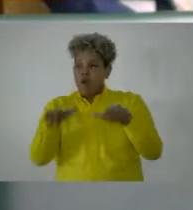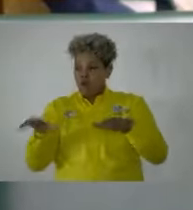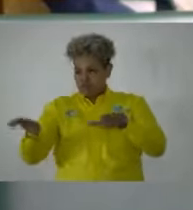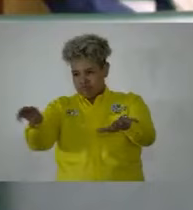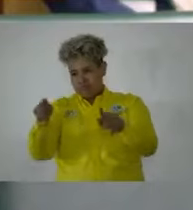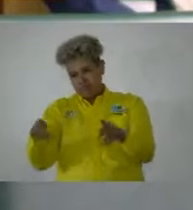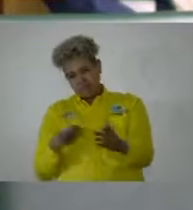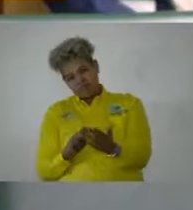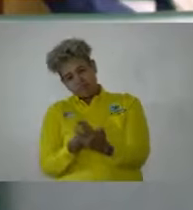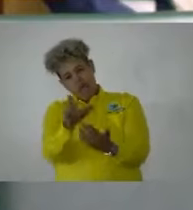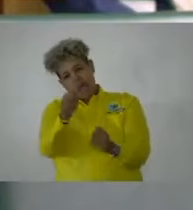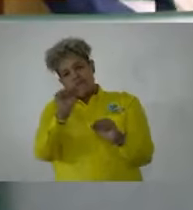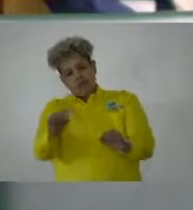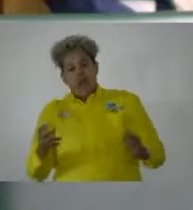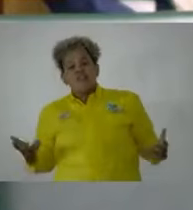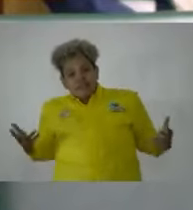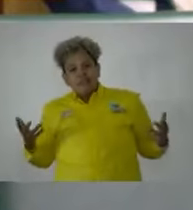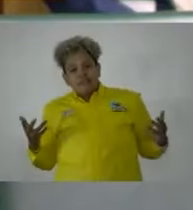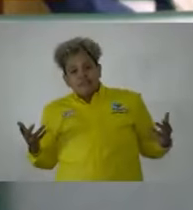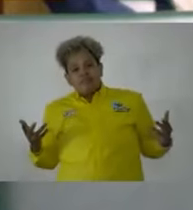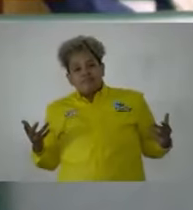our people.